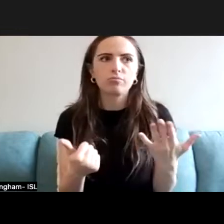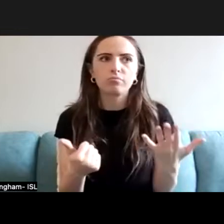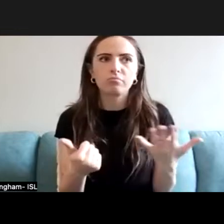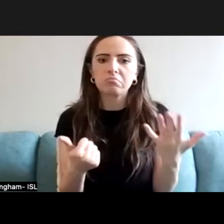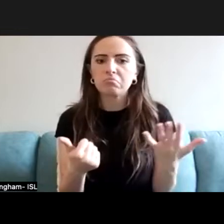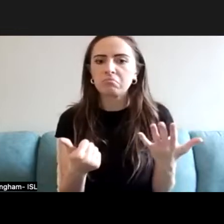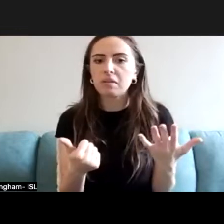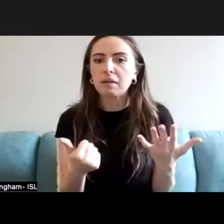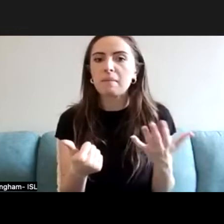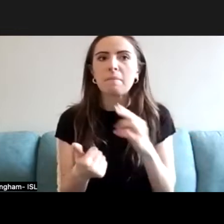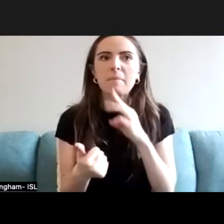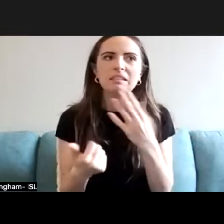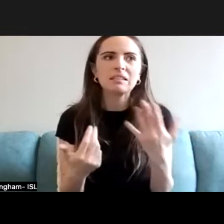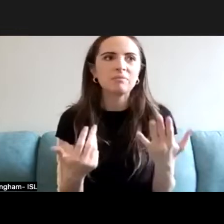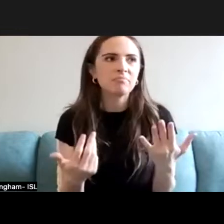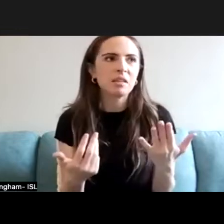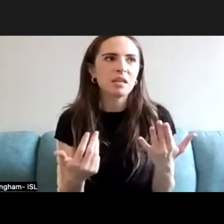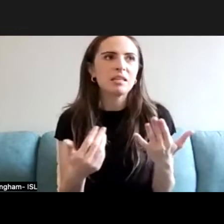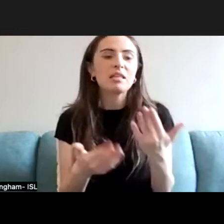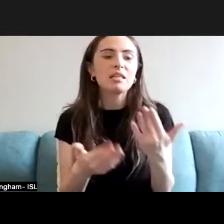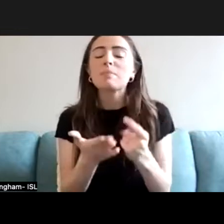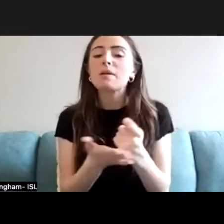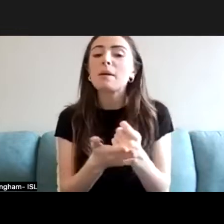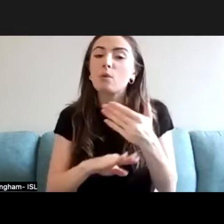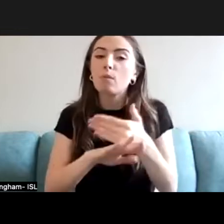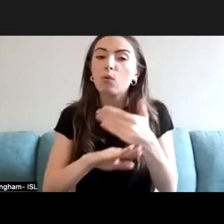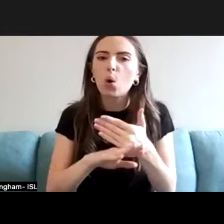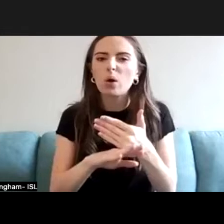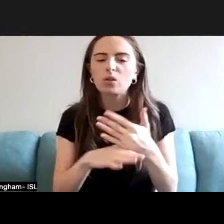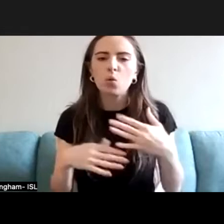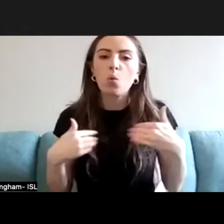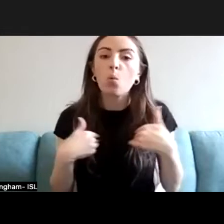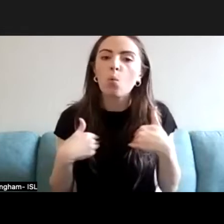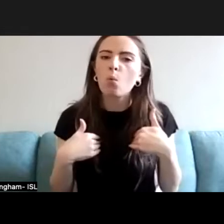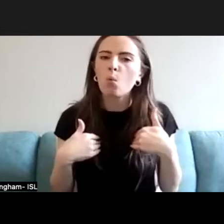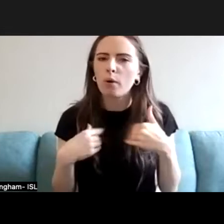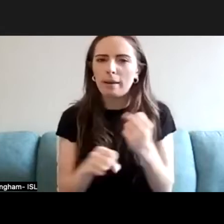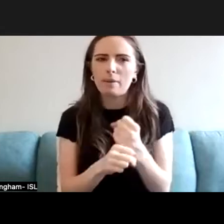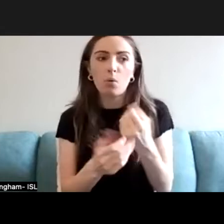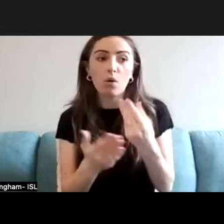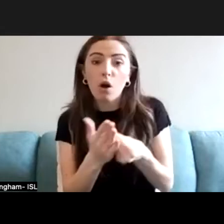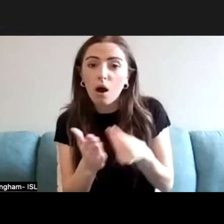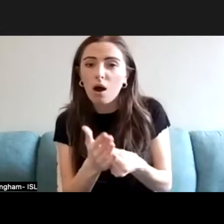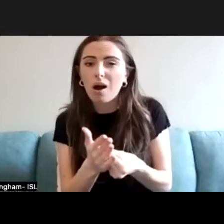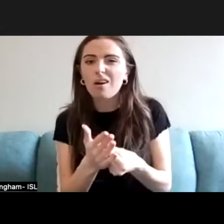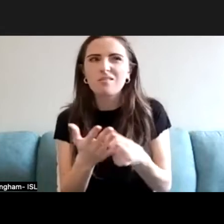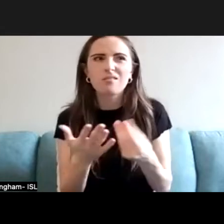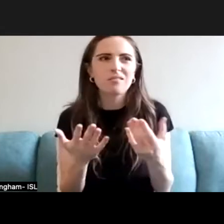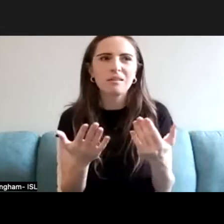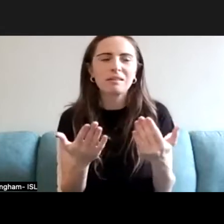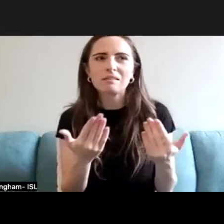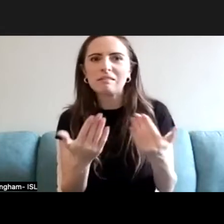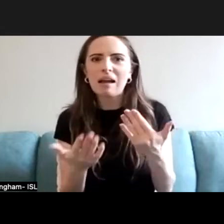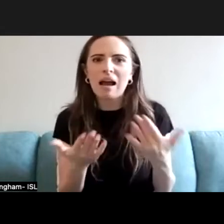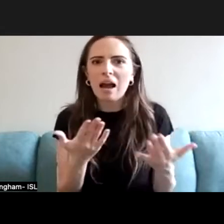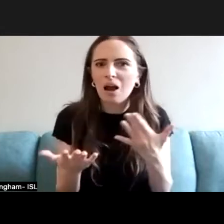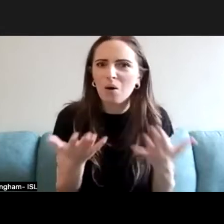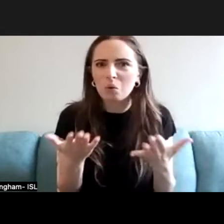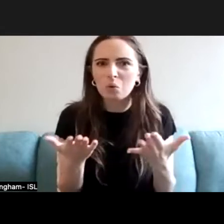find that employers are a little bit concerned over the cost or perhaps the impact that they can have on their